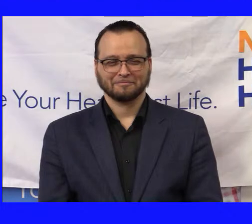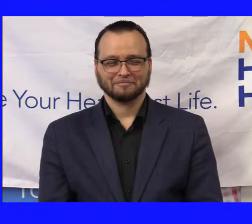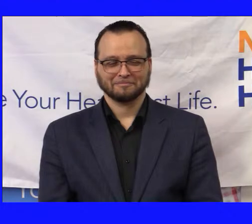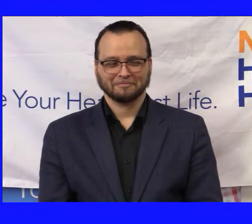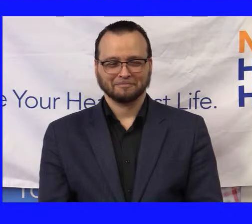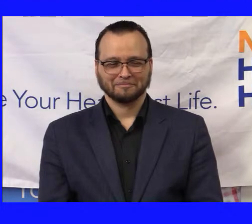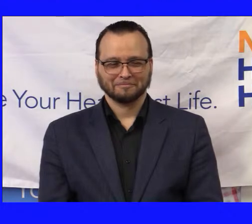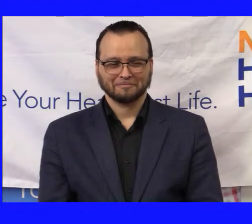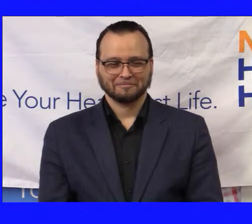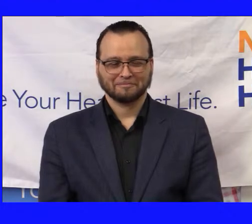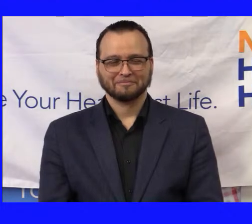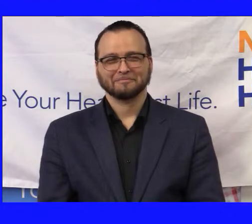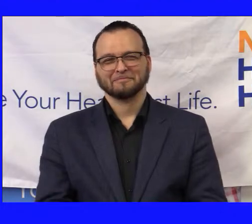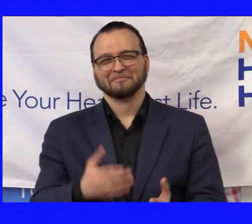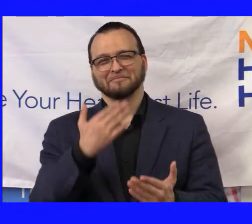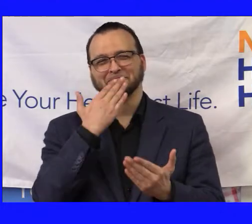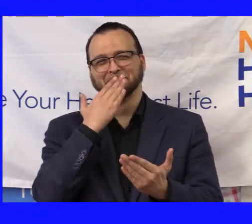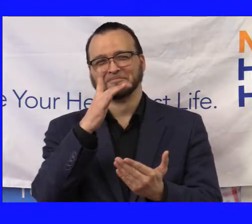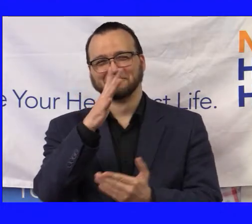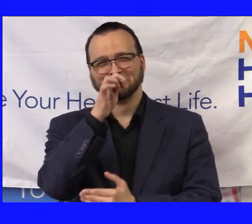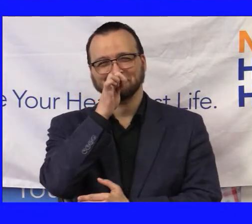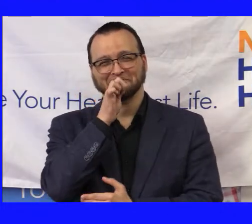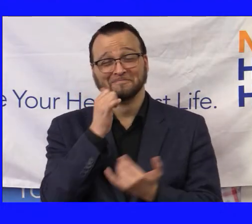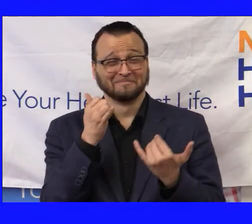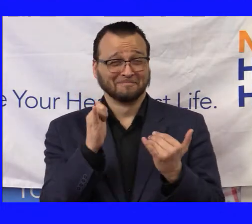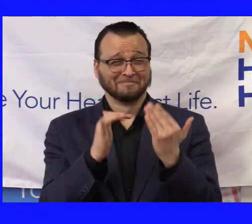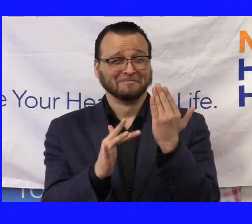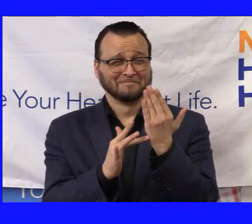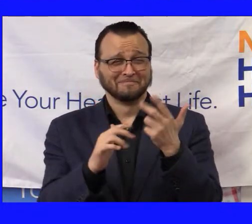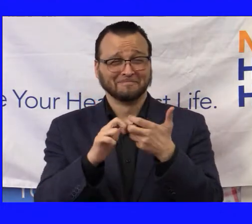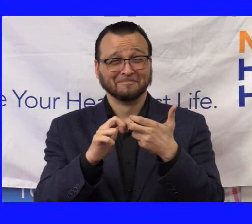So those were going to be my comments.